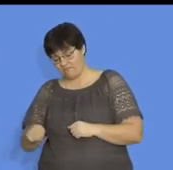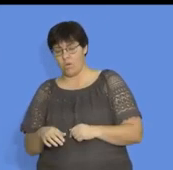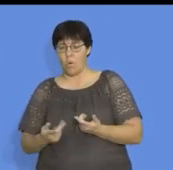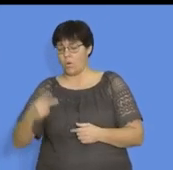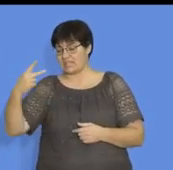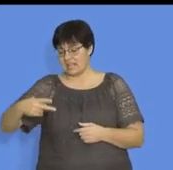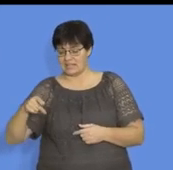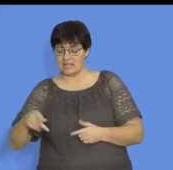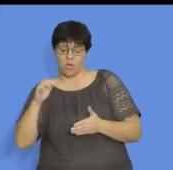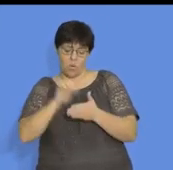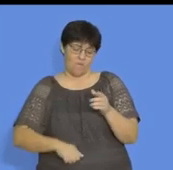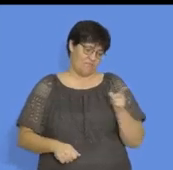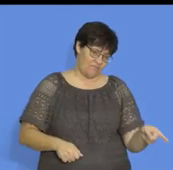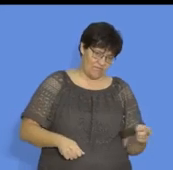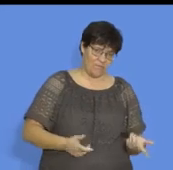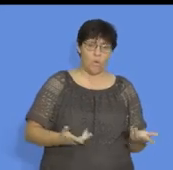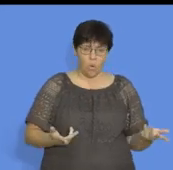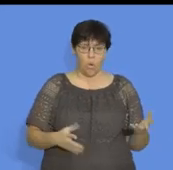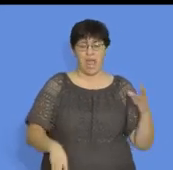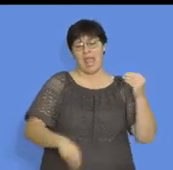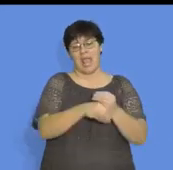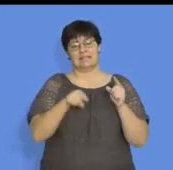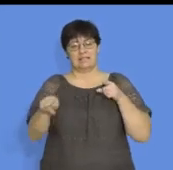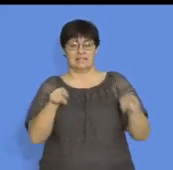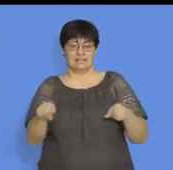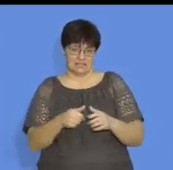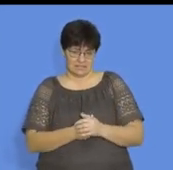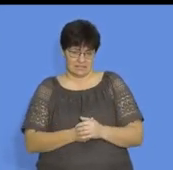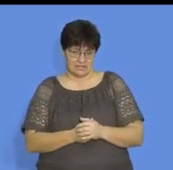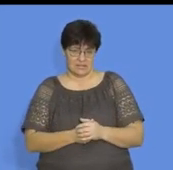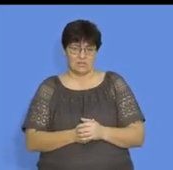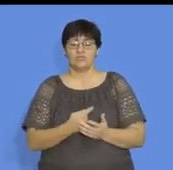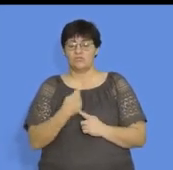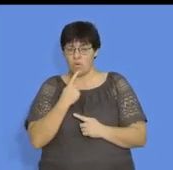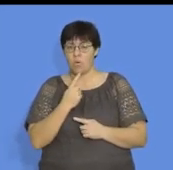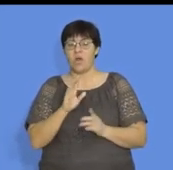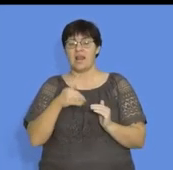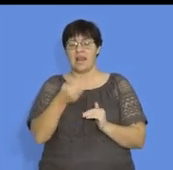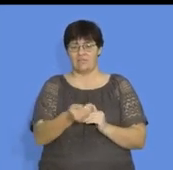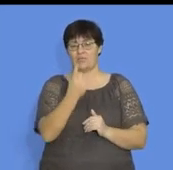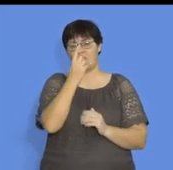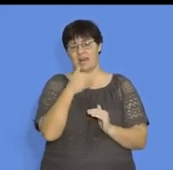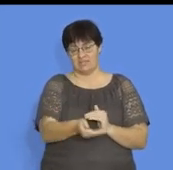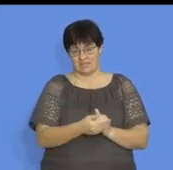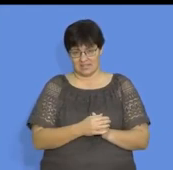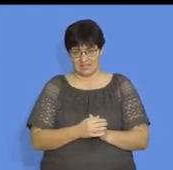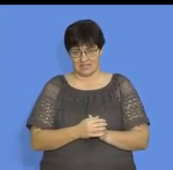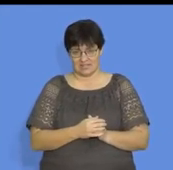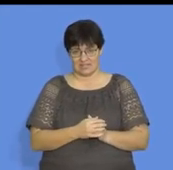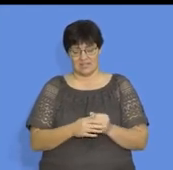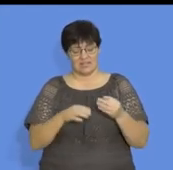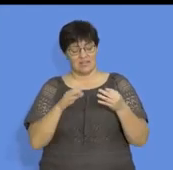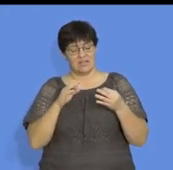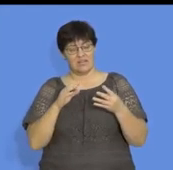or the second one minus the first one, or adding both of them so that one variable cancels, right? And